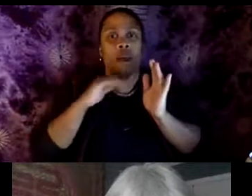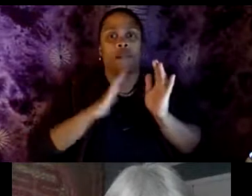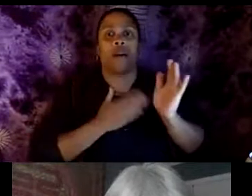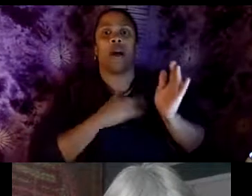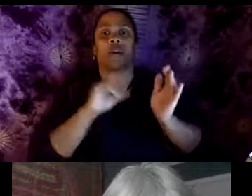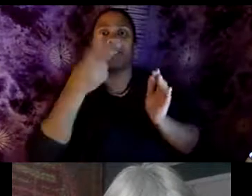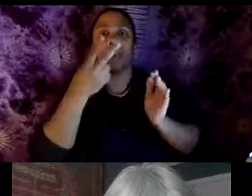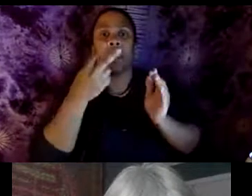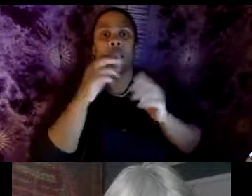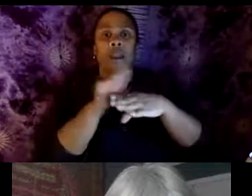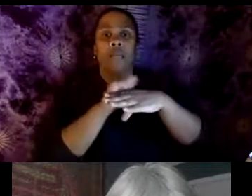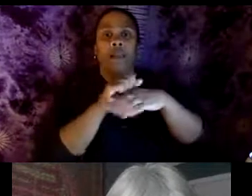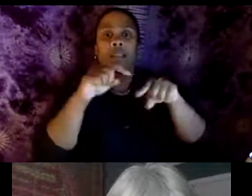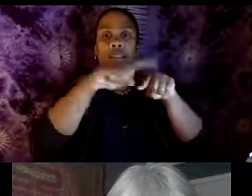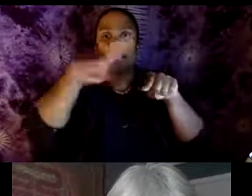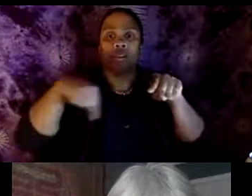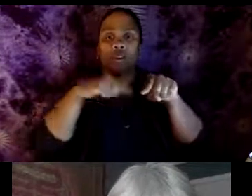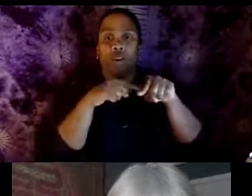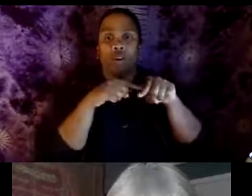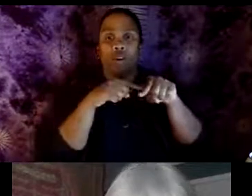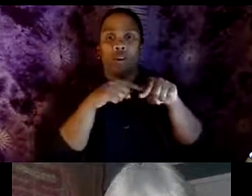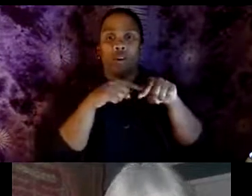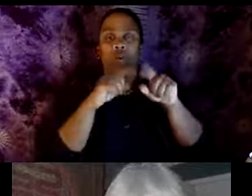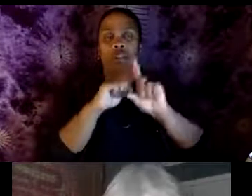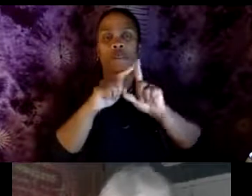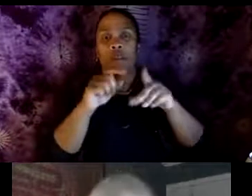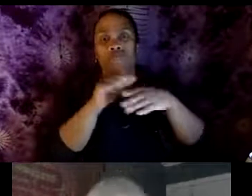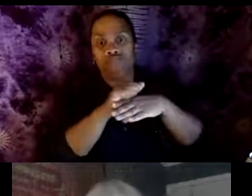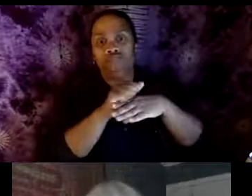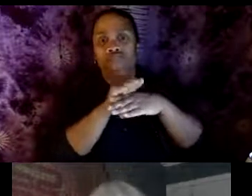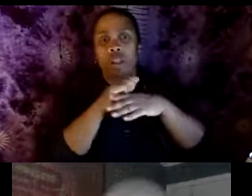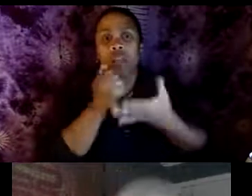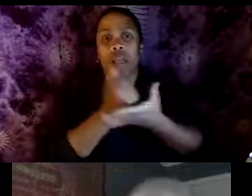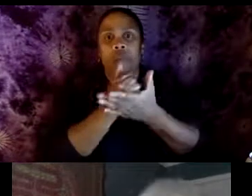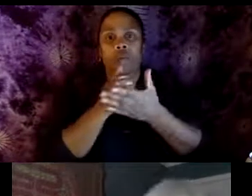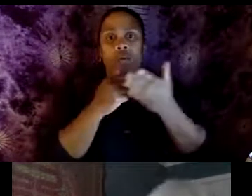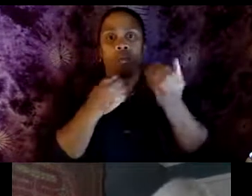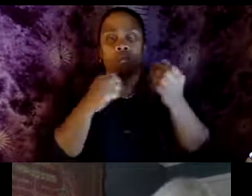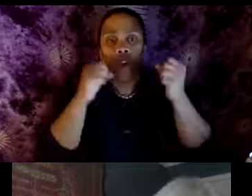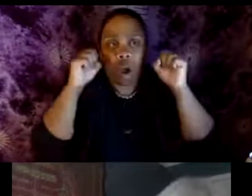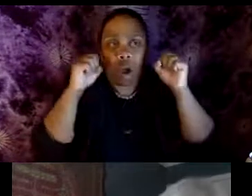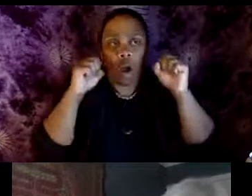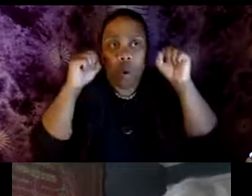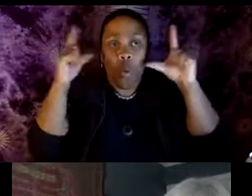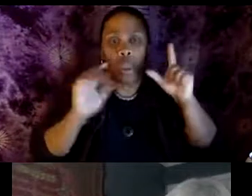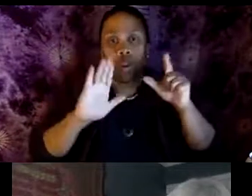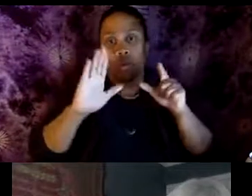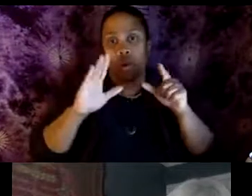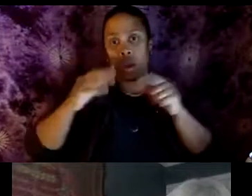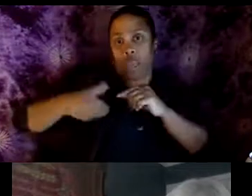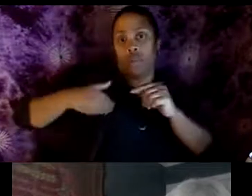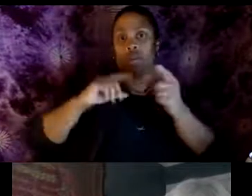different practitioners that we all have exercises to help you open to your own intuitive gifts. And yeah, some of us are going to be on that one tomorrow. And